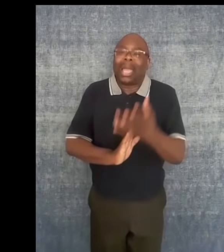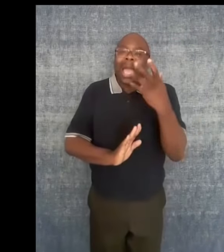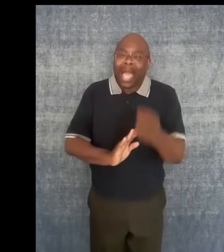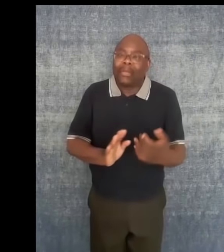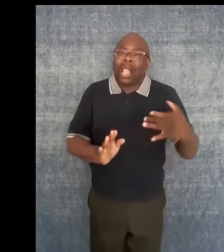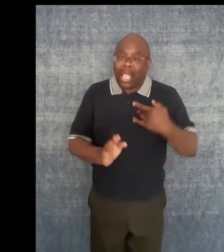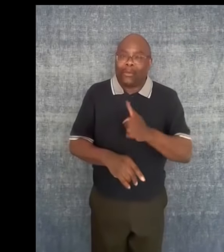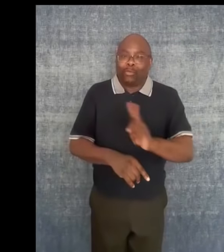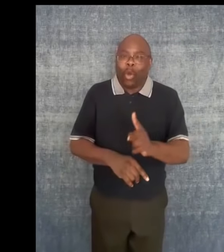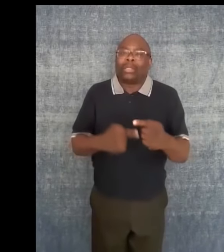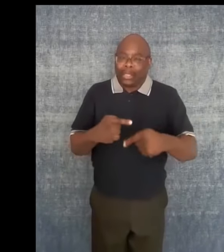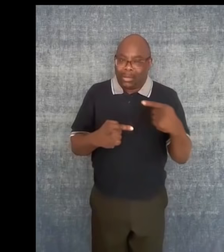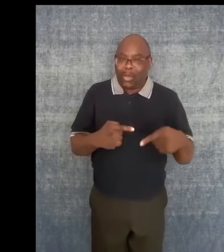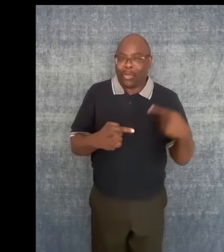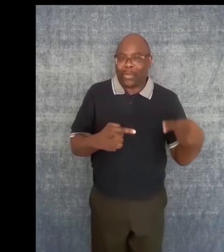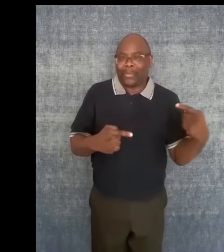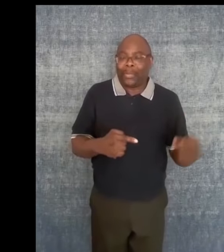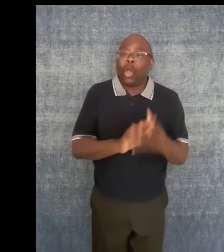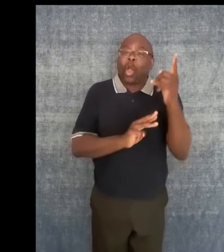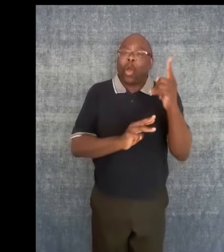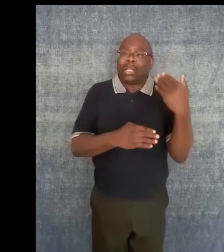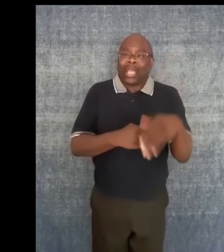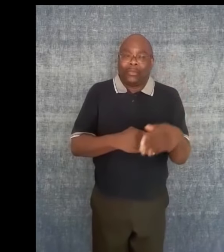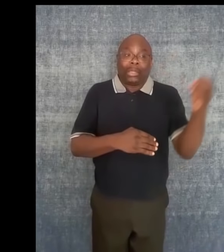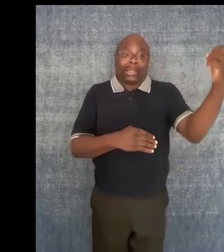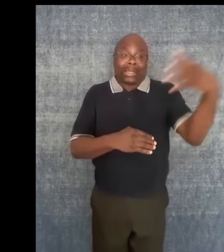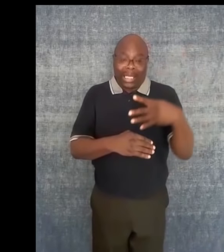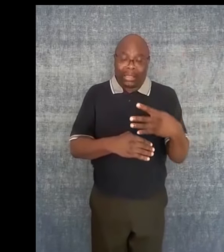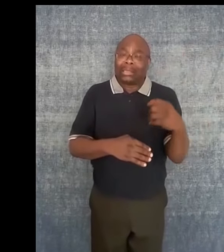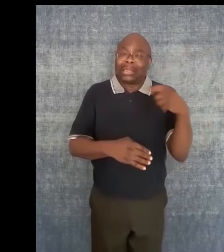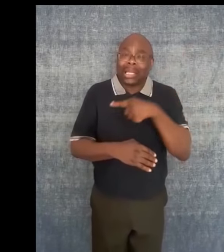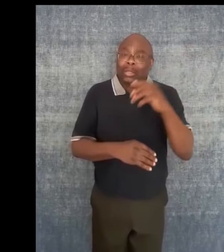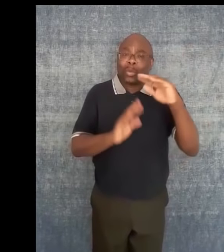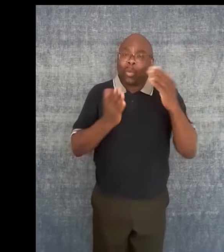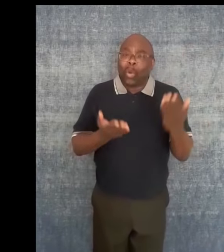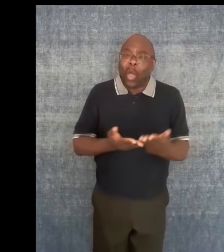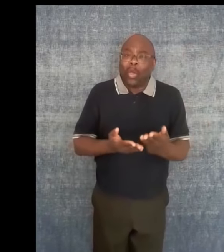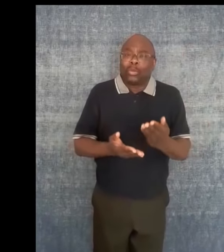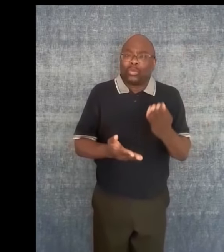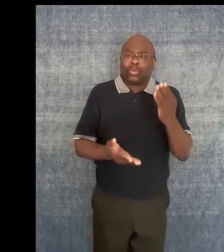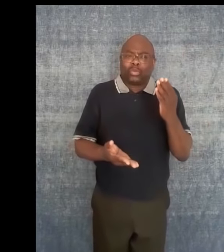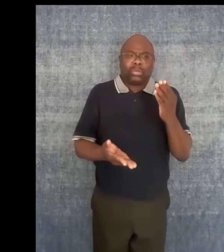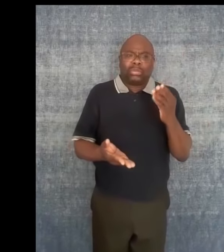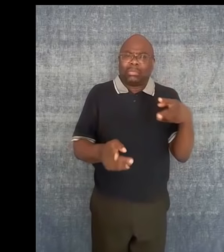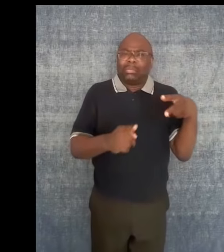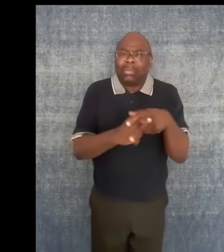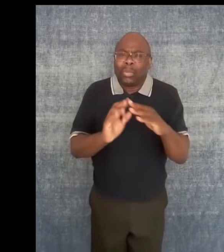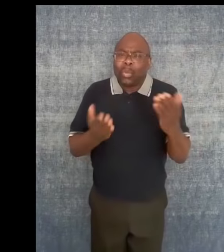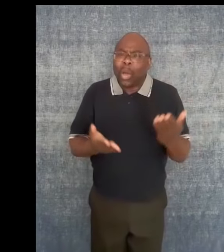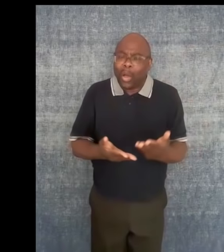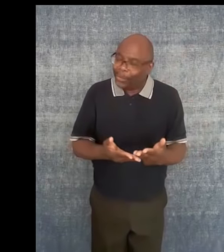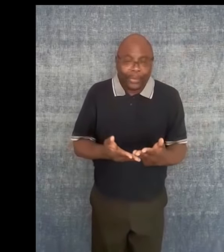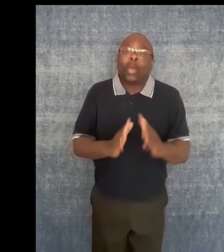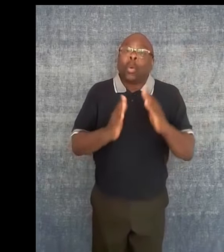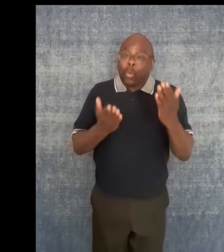have everlasting life. For God did not send his Son into the world to condemn the world, but in order that